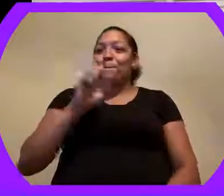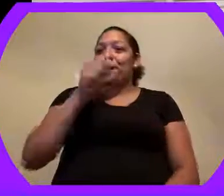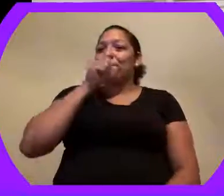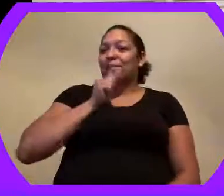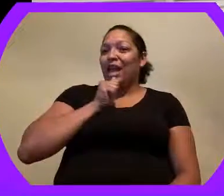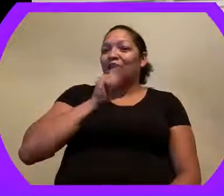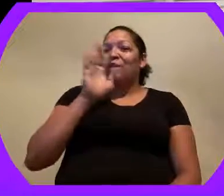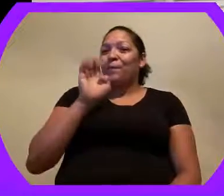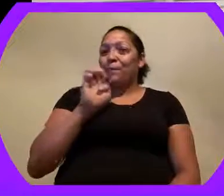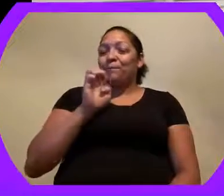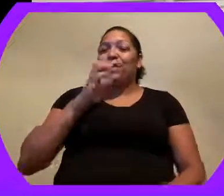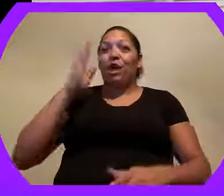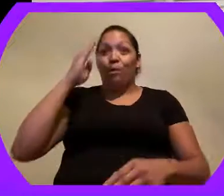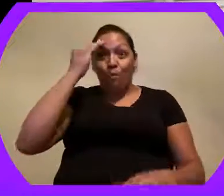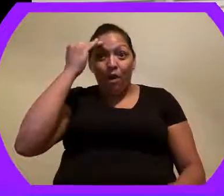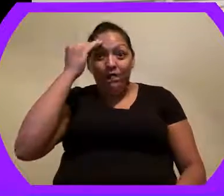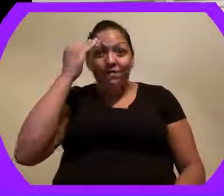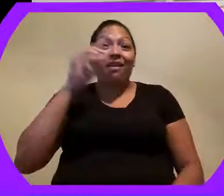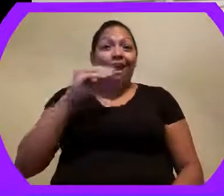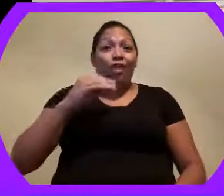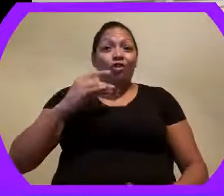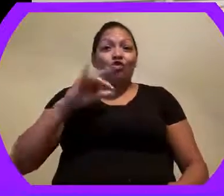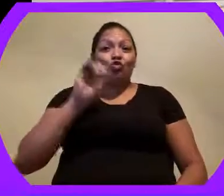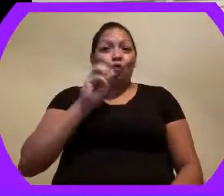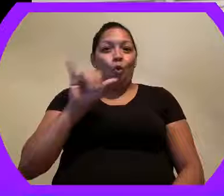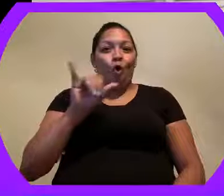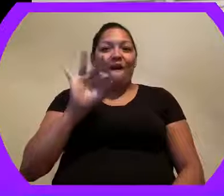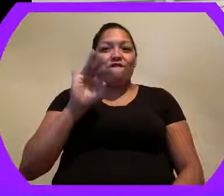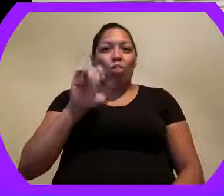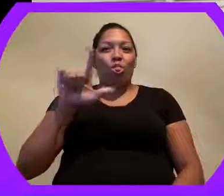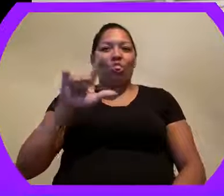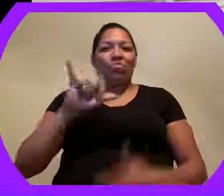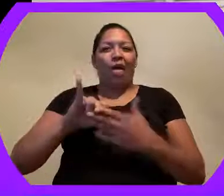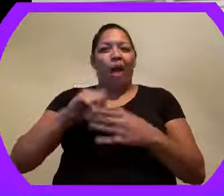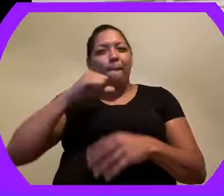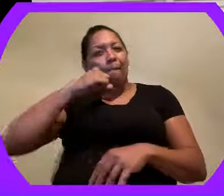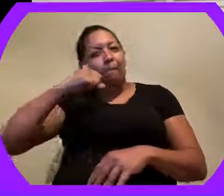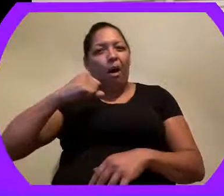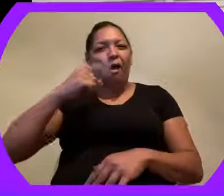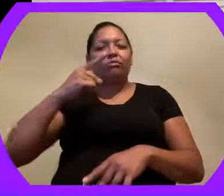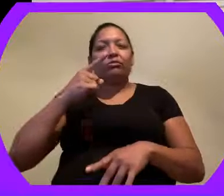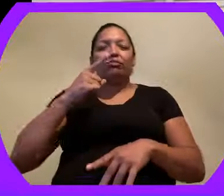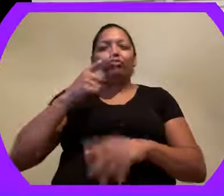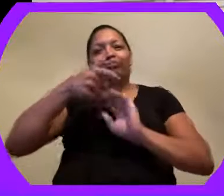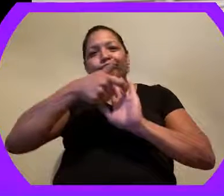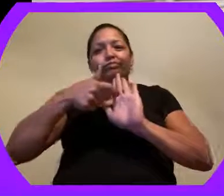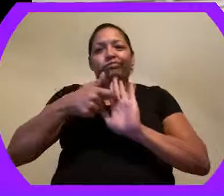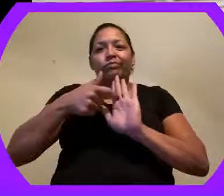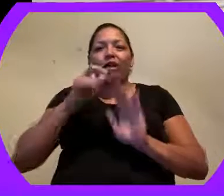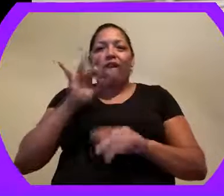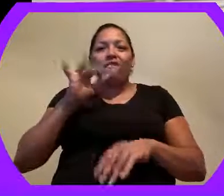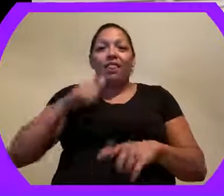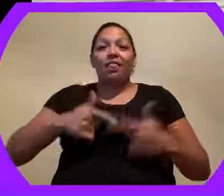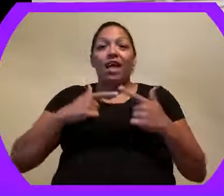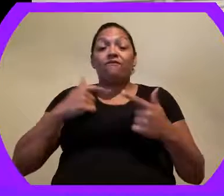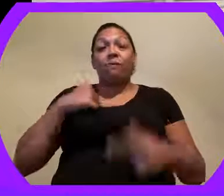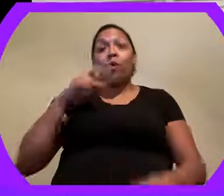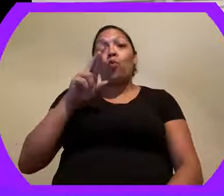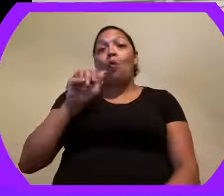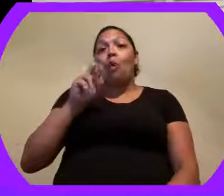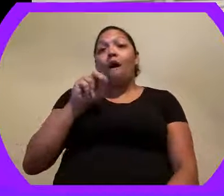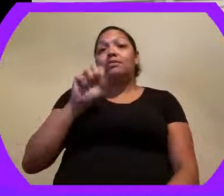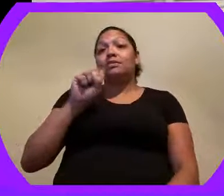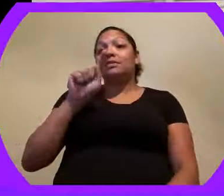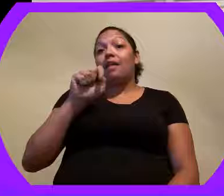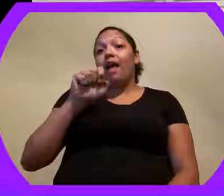Hey, everybody. Welcome to Be Patient, Be Present, Be Joyful, a first aid kit for the emotional bumps, scrapes, and bruises of life. My name is